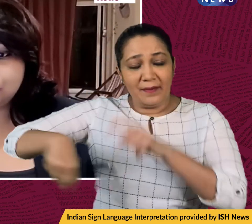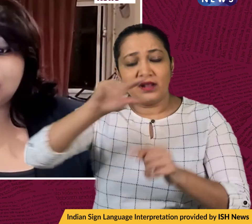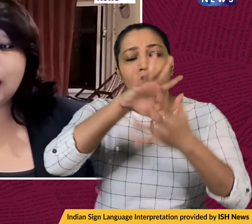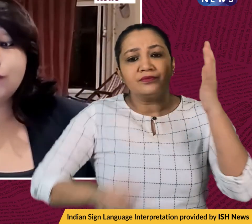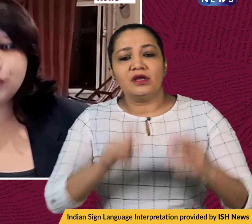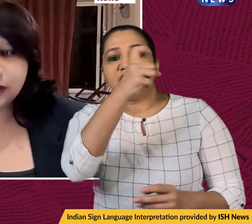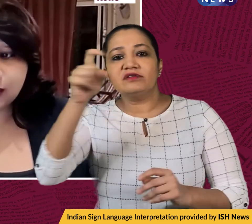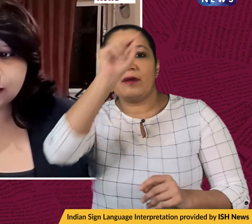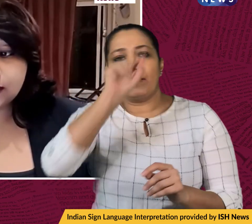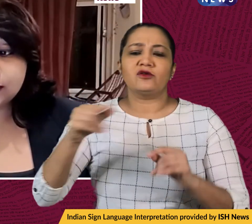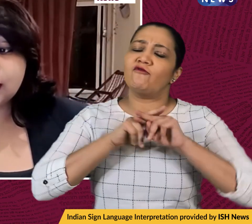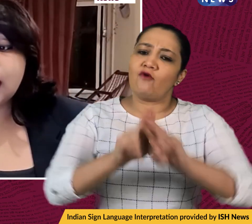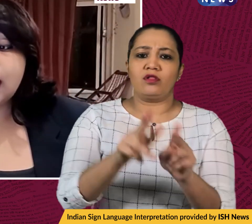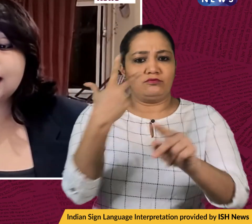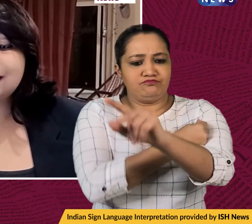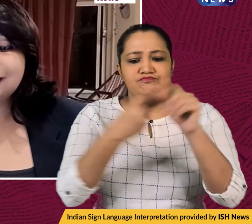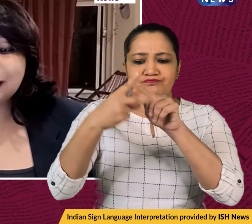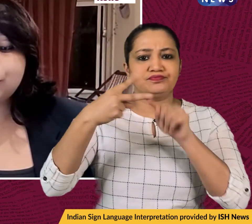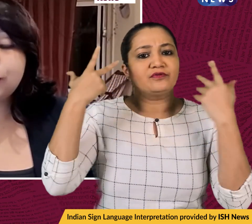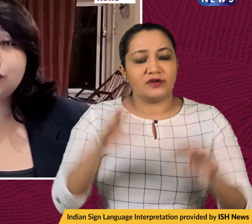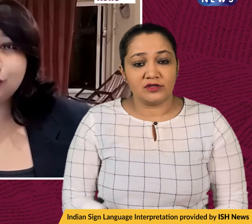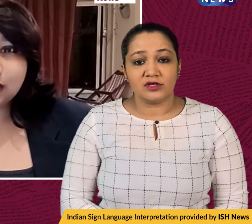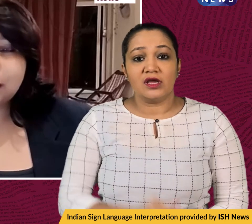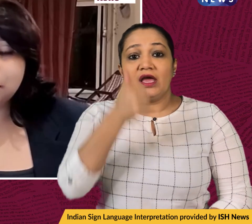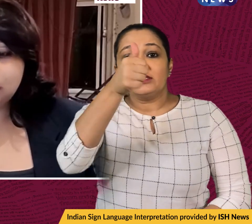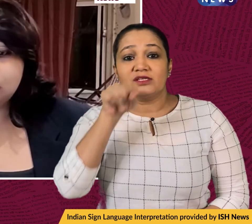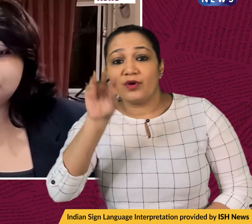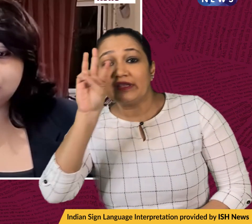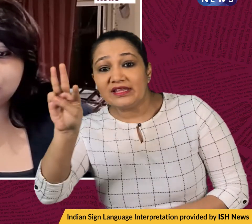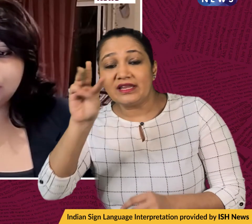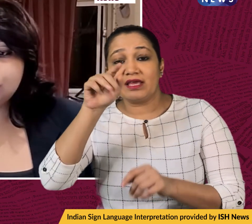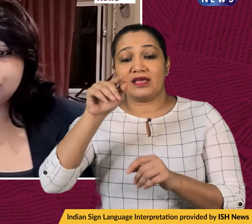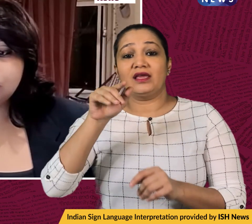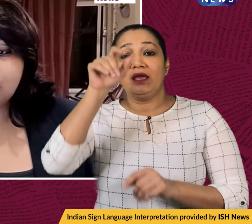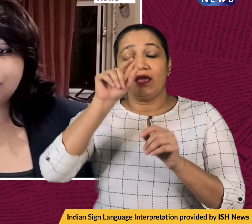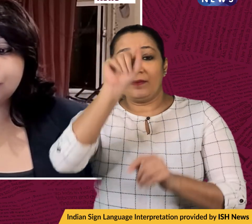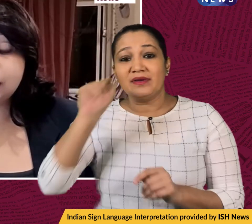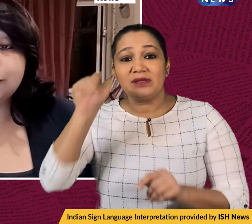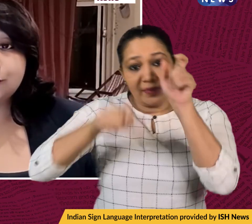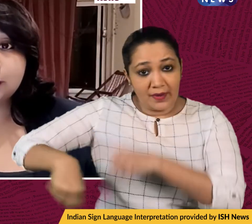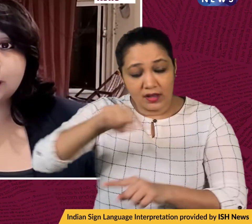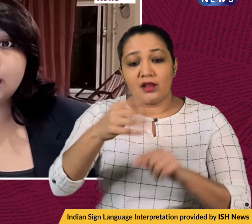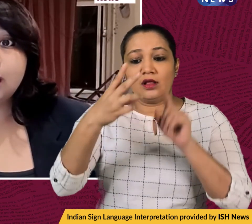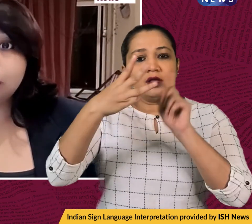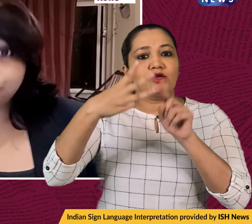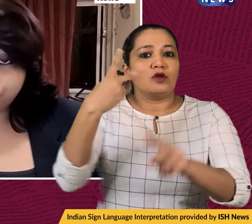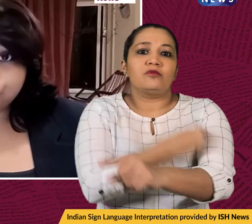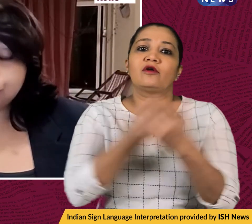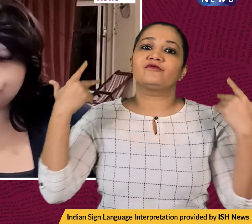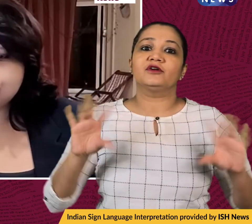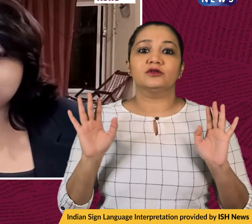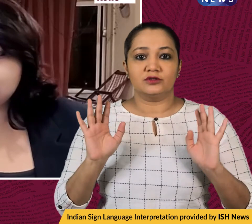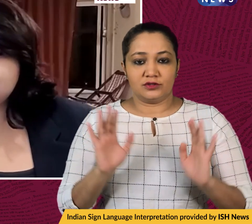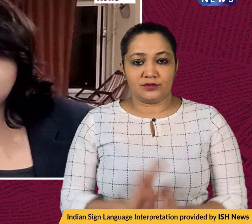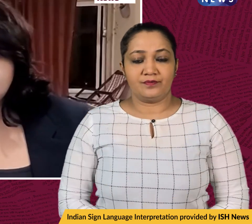million people are now fully vaccinated, and 6.3 million Belgians have received a